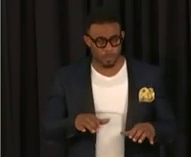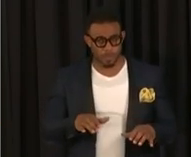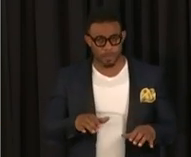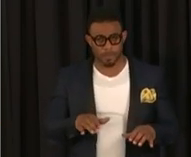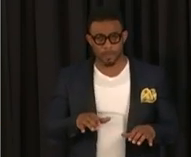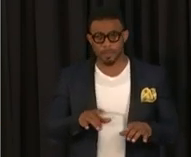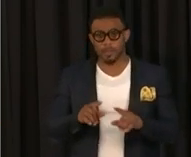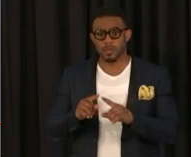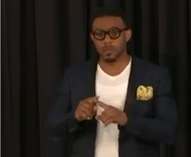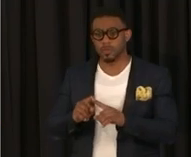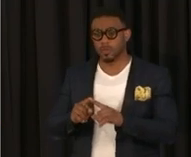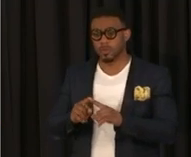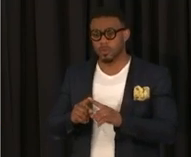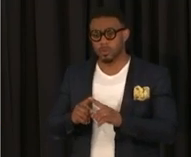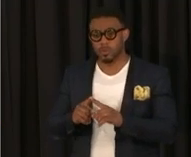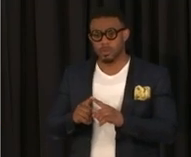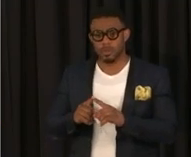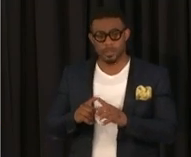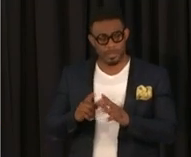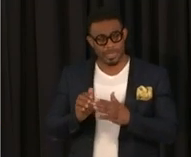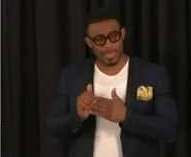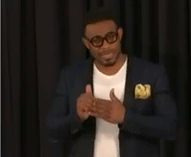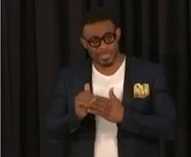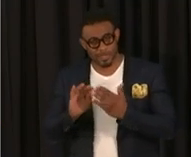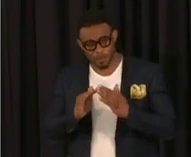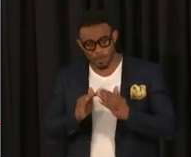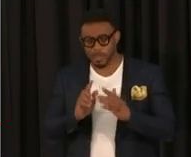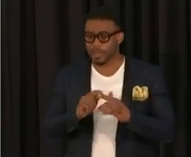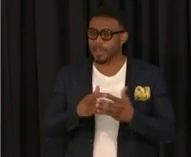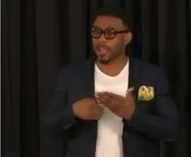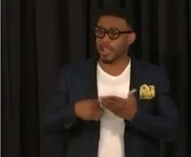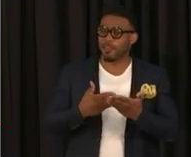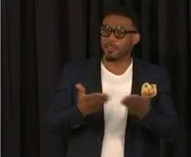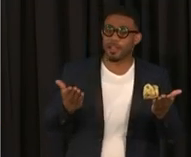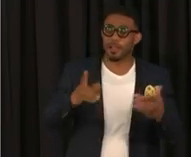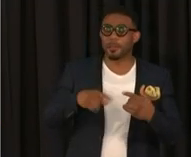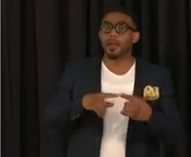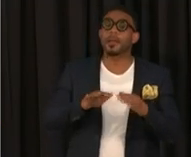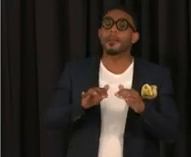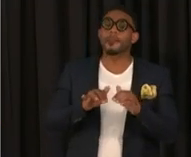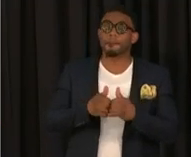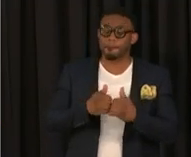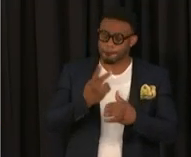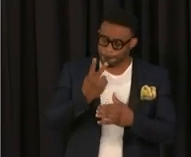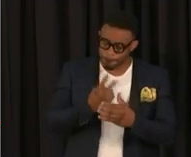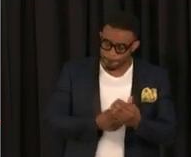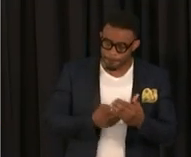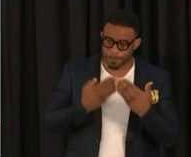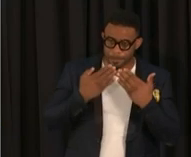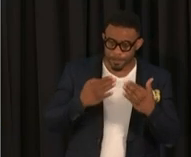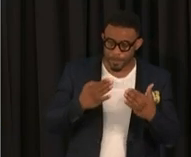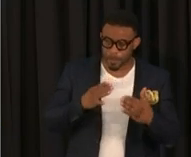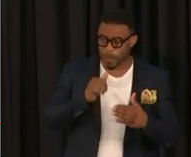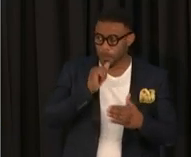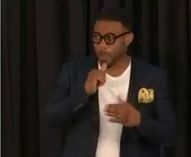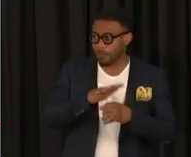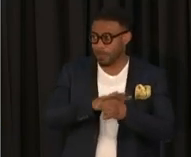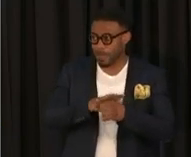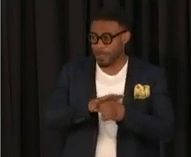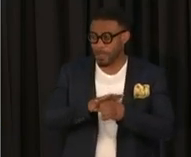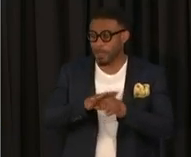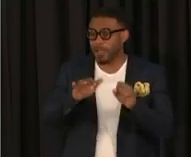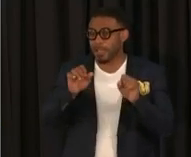doing in order to lead the community in a conversation about how both the public and private